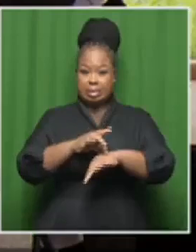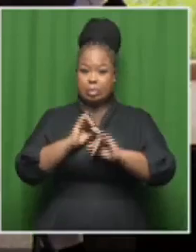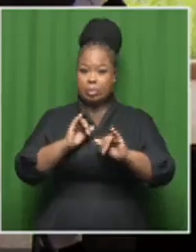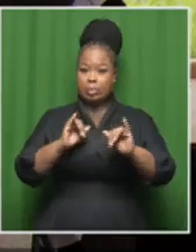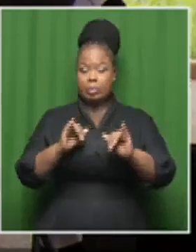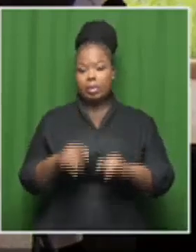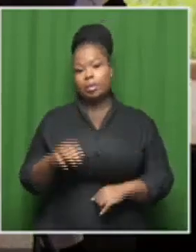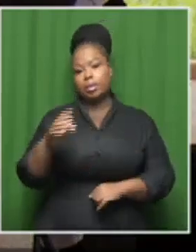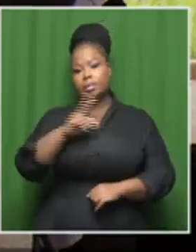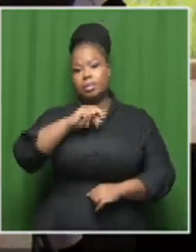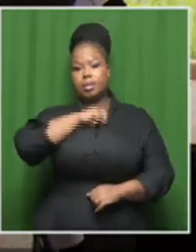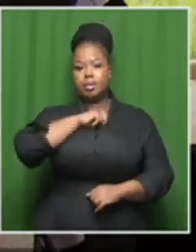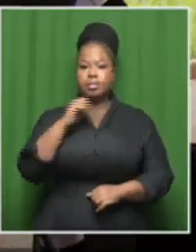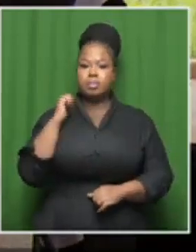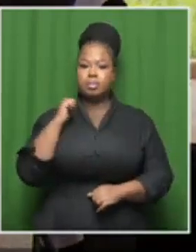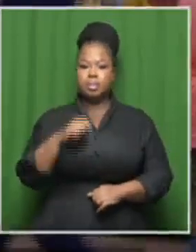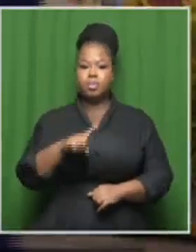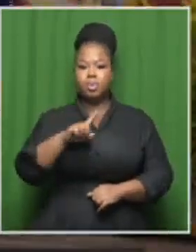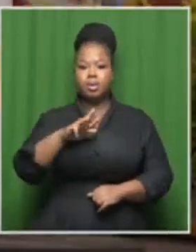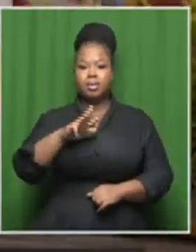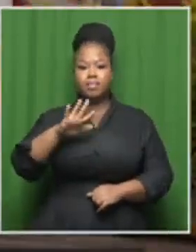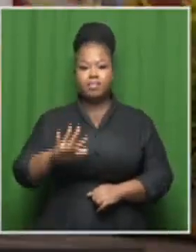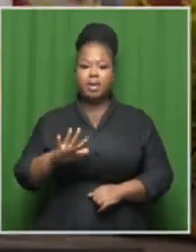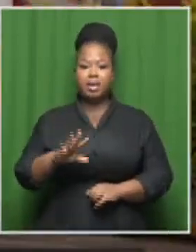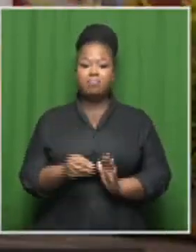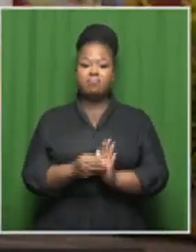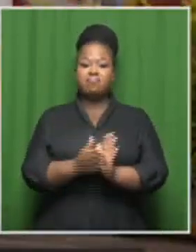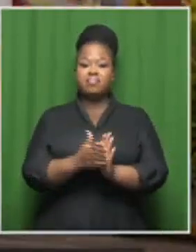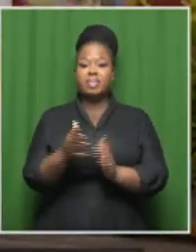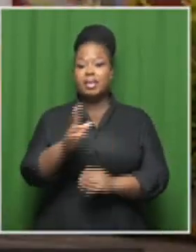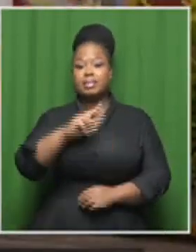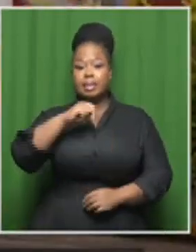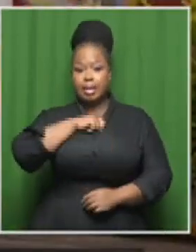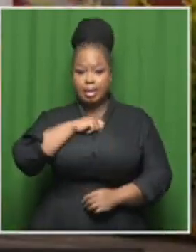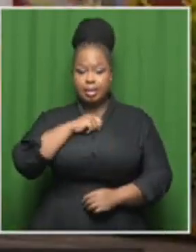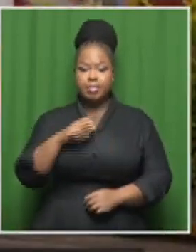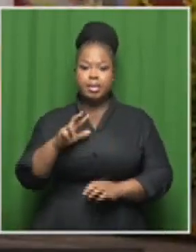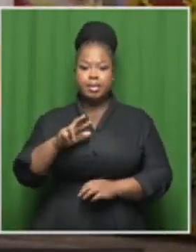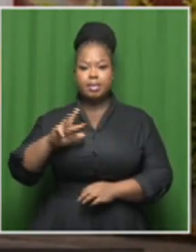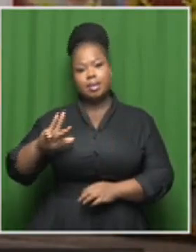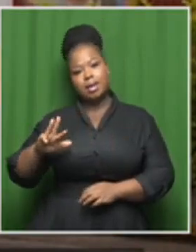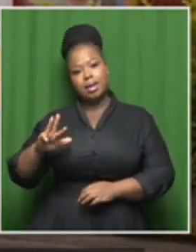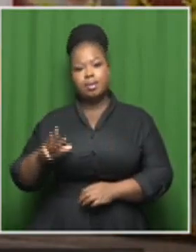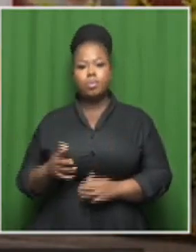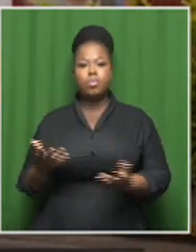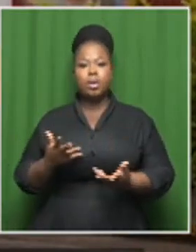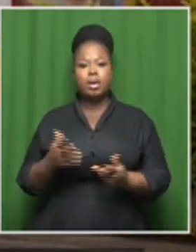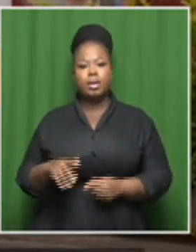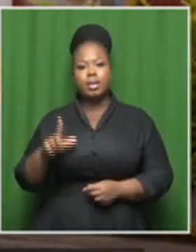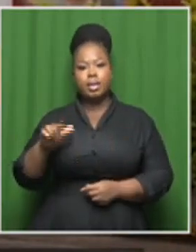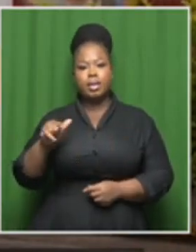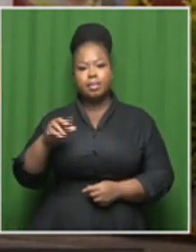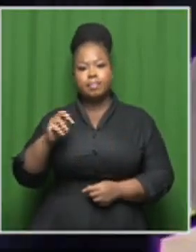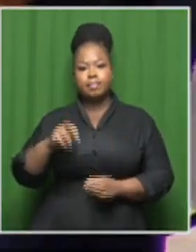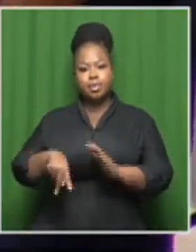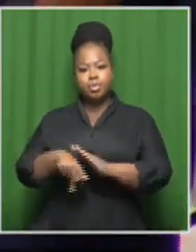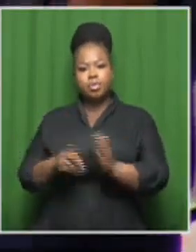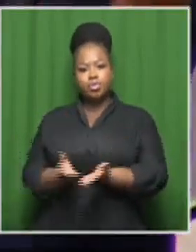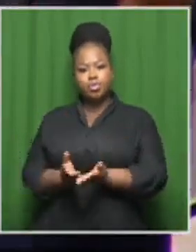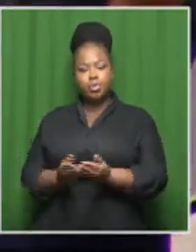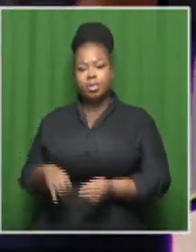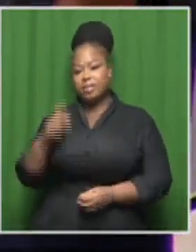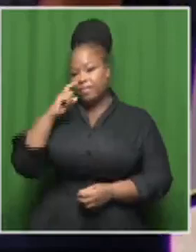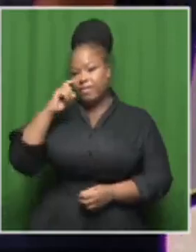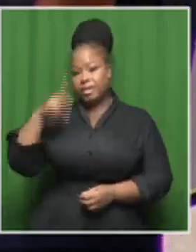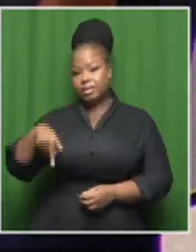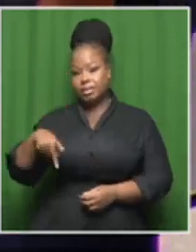of yesterday, 195 cases were recorded in the KZN province, with 89 of the cases recorded at Lenham Primary School in Phoenix. So